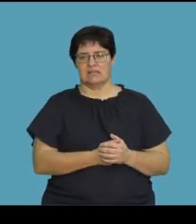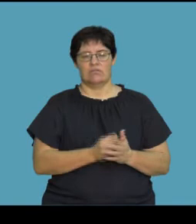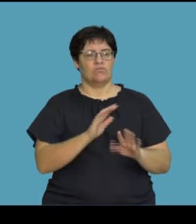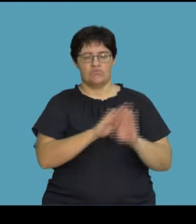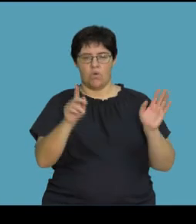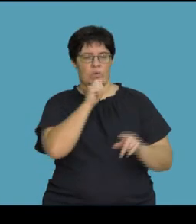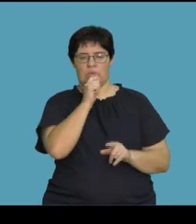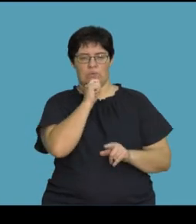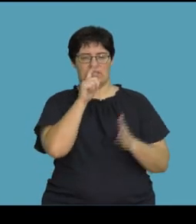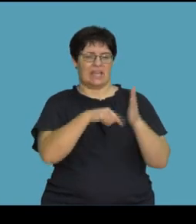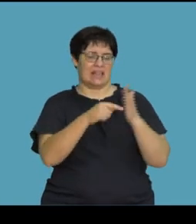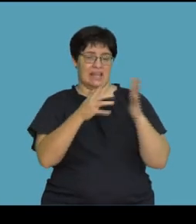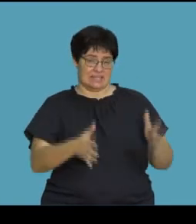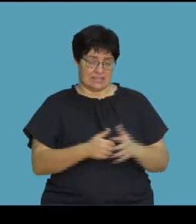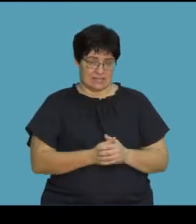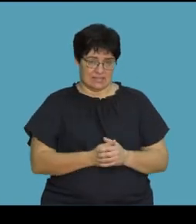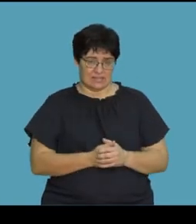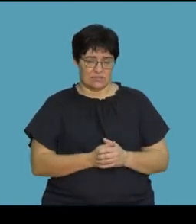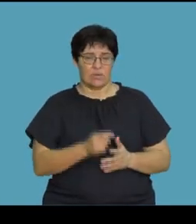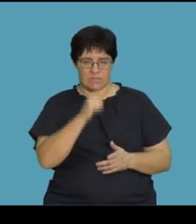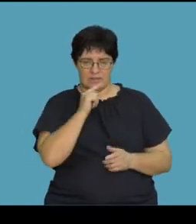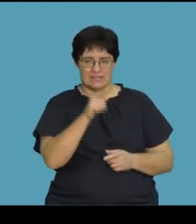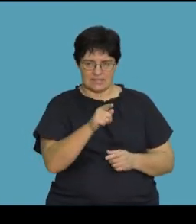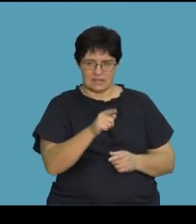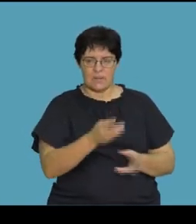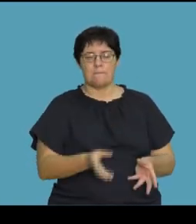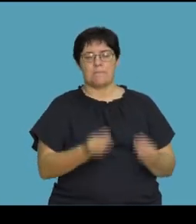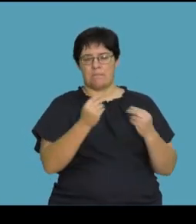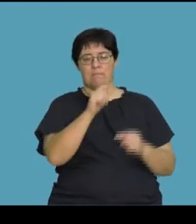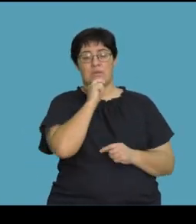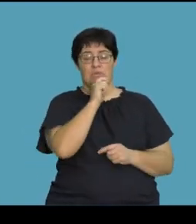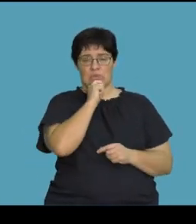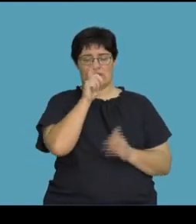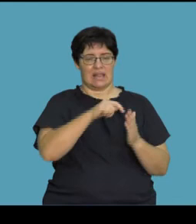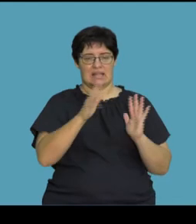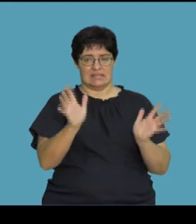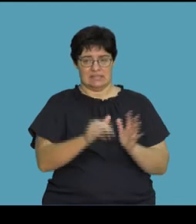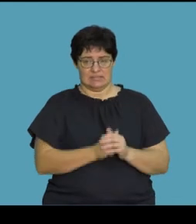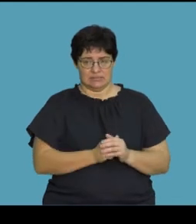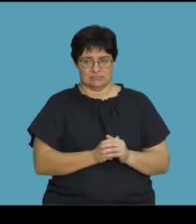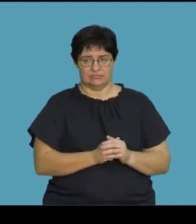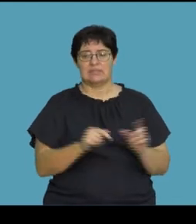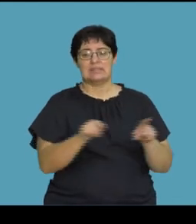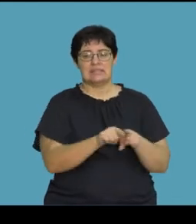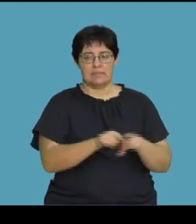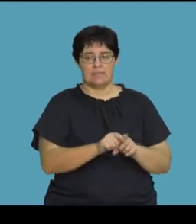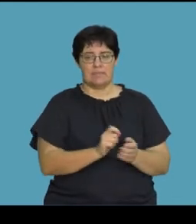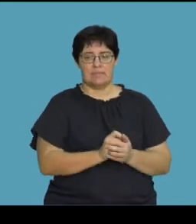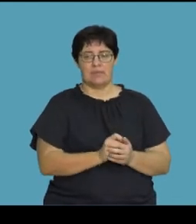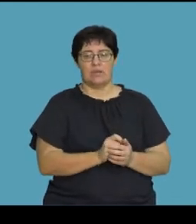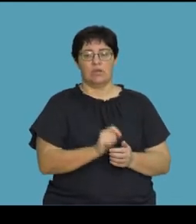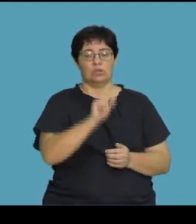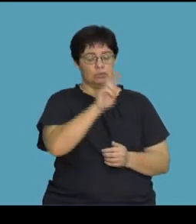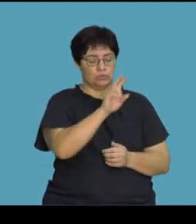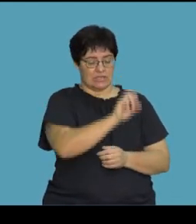the use of a calculator. So make sure that you do try to master this without using a calculator. This will be the same